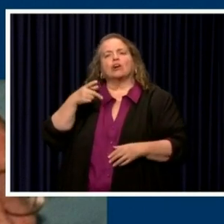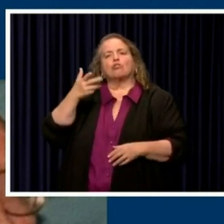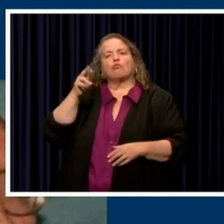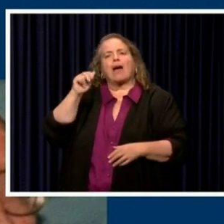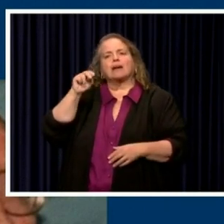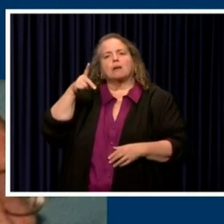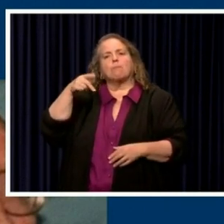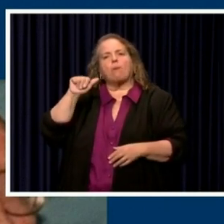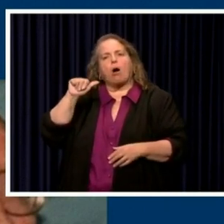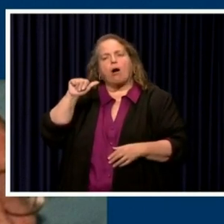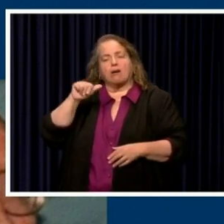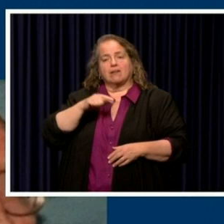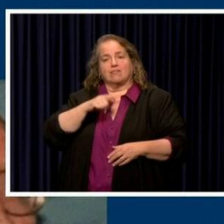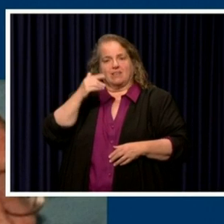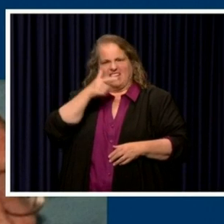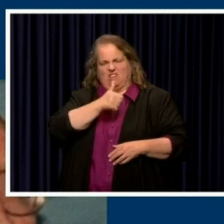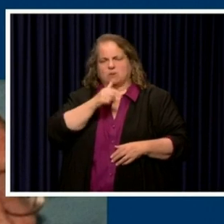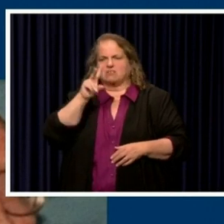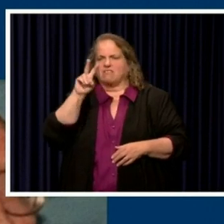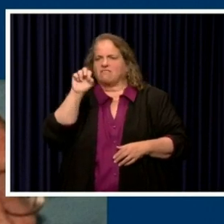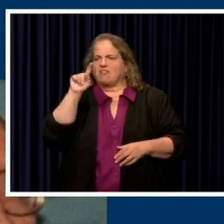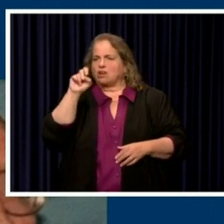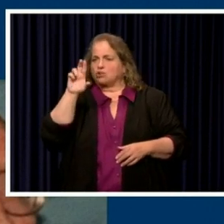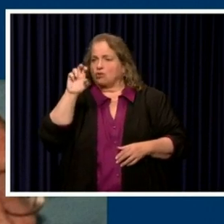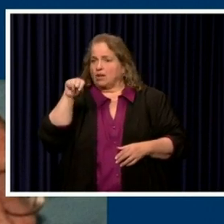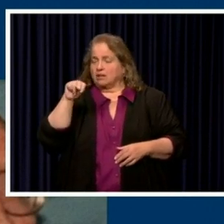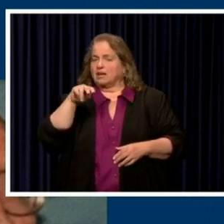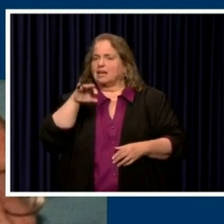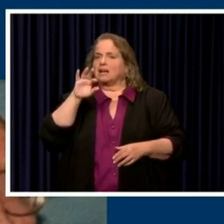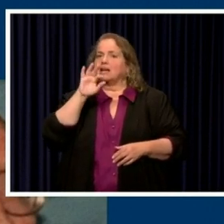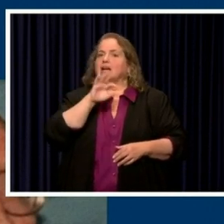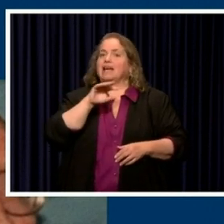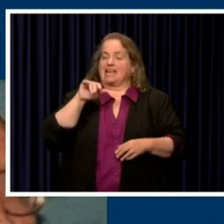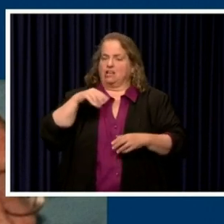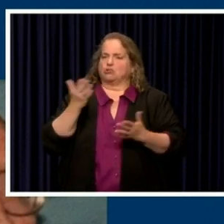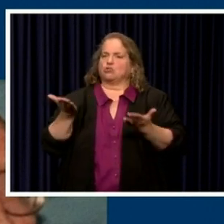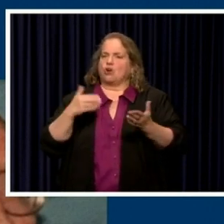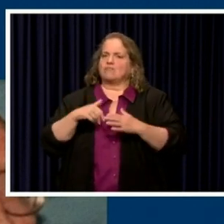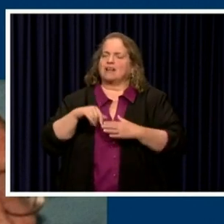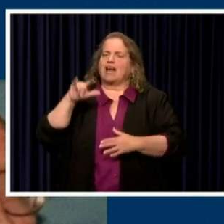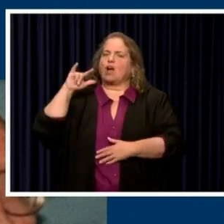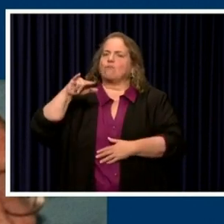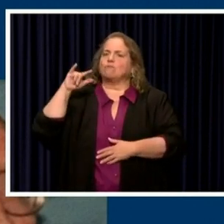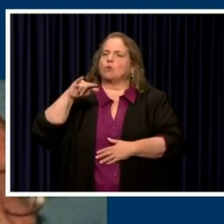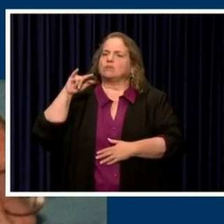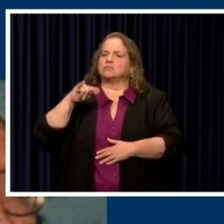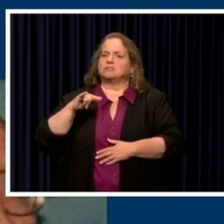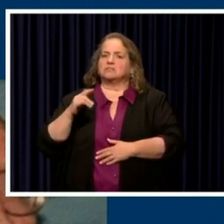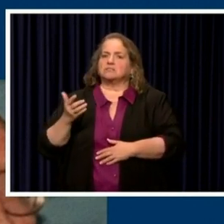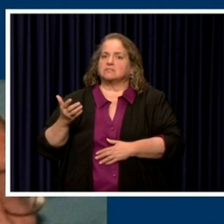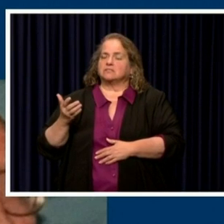is 90, served in the U.S. Air Force. It's just too much too soon, one granddaughter wrote.